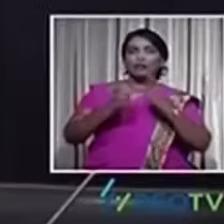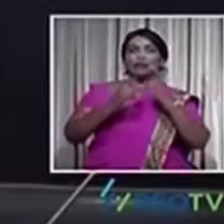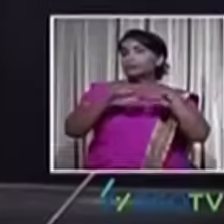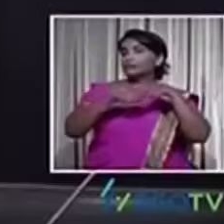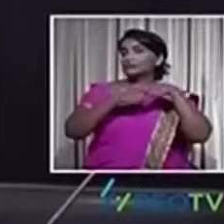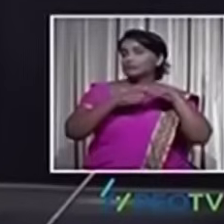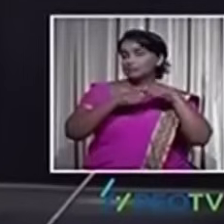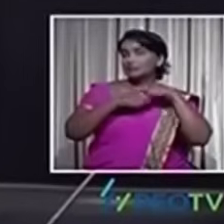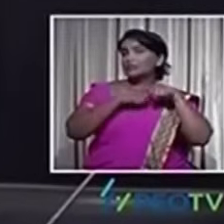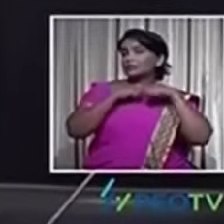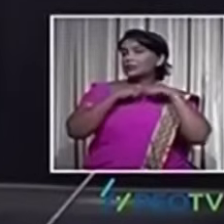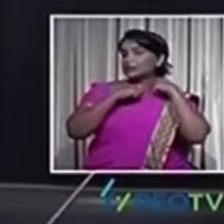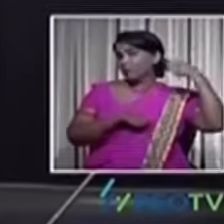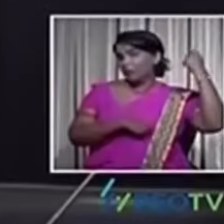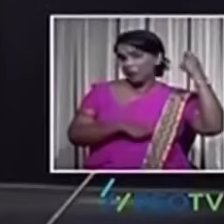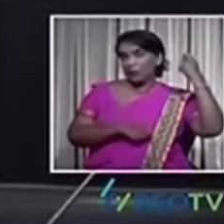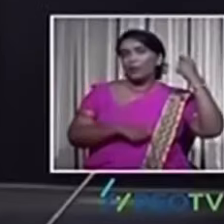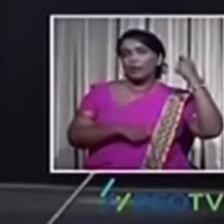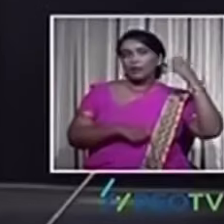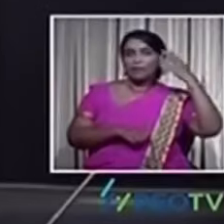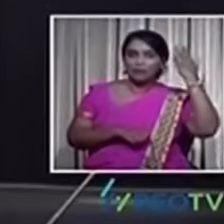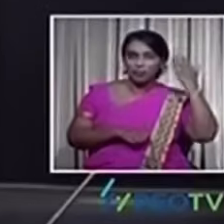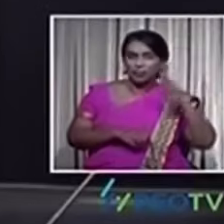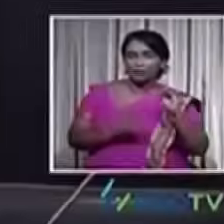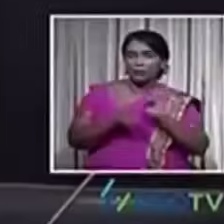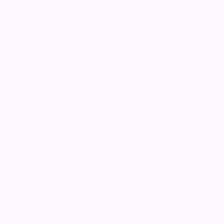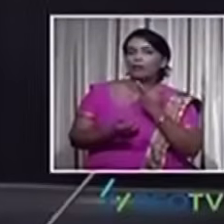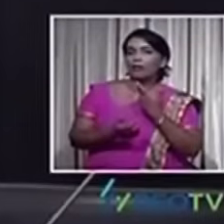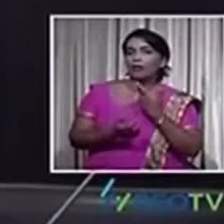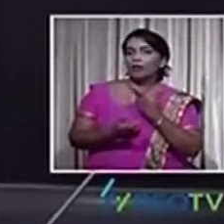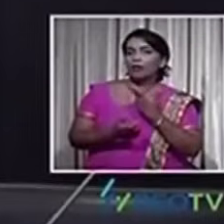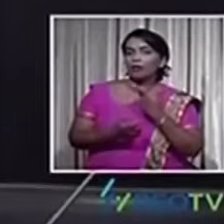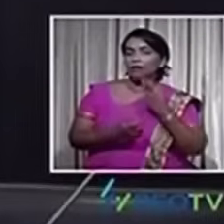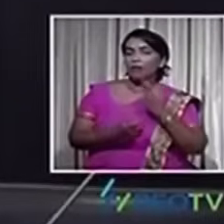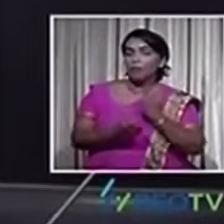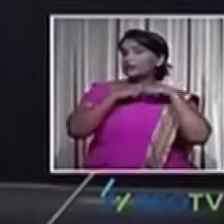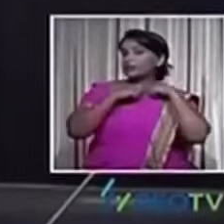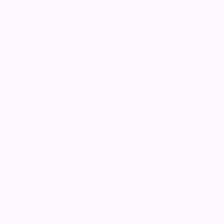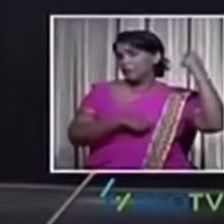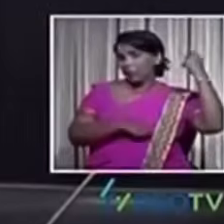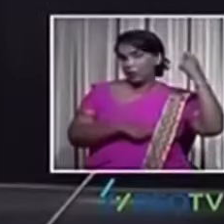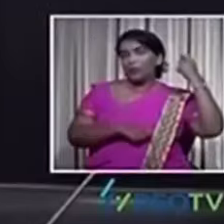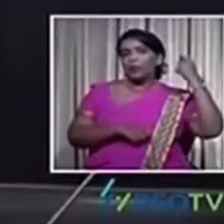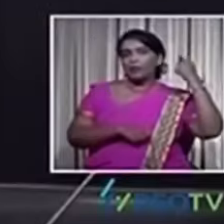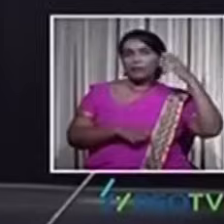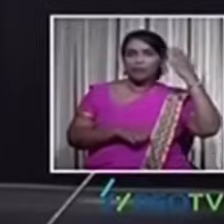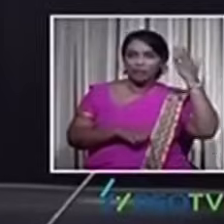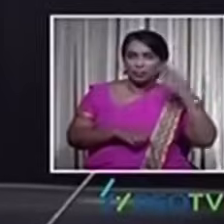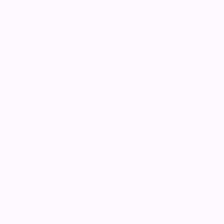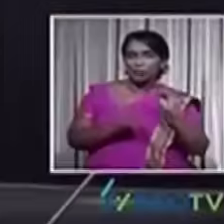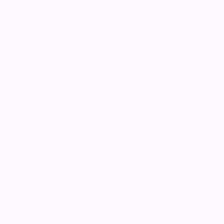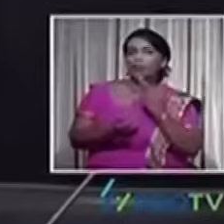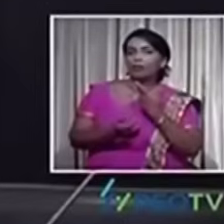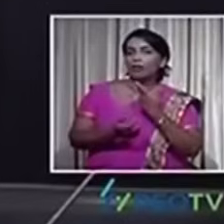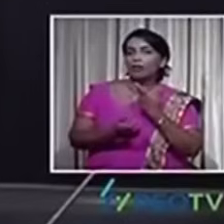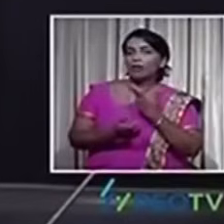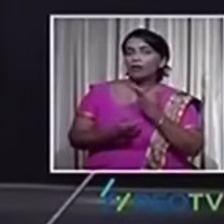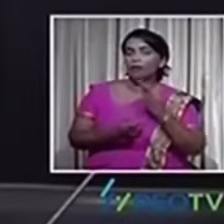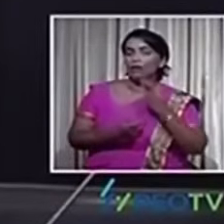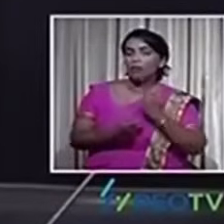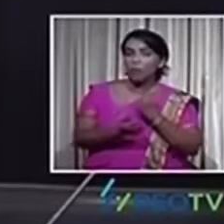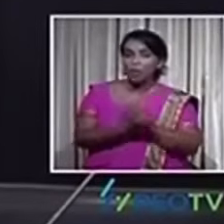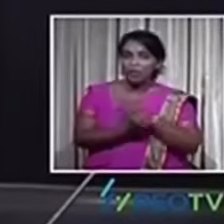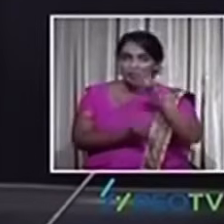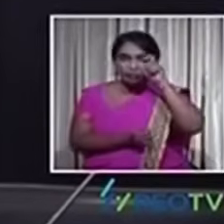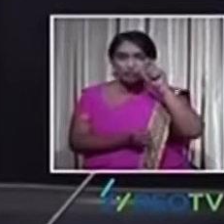hung himself. The police constable saw him when he was about to die and immediately took him to the hospital. He passed away while he was being taken to the